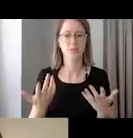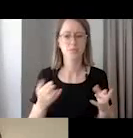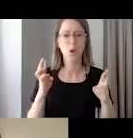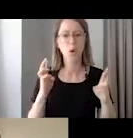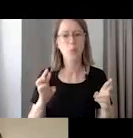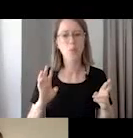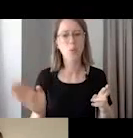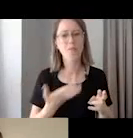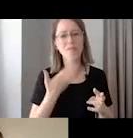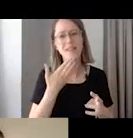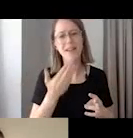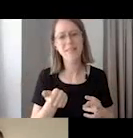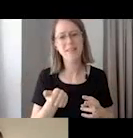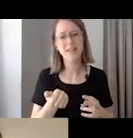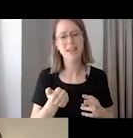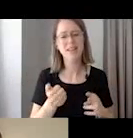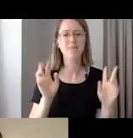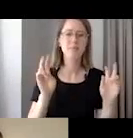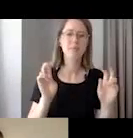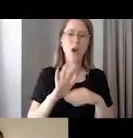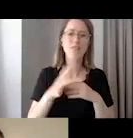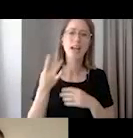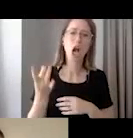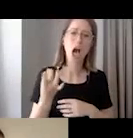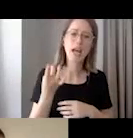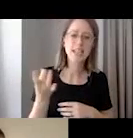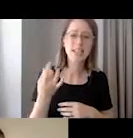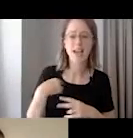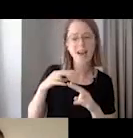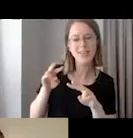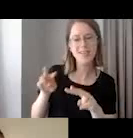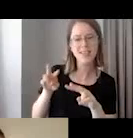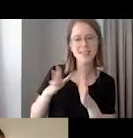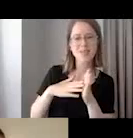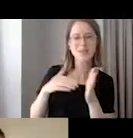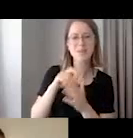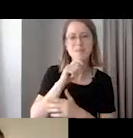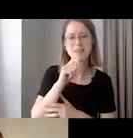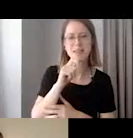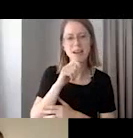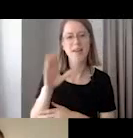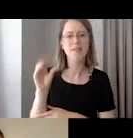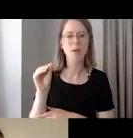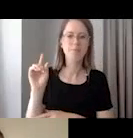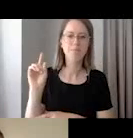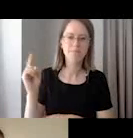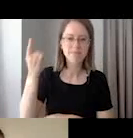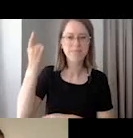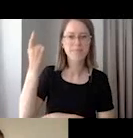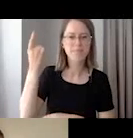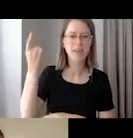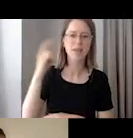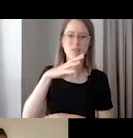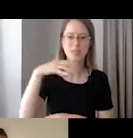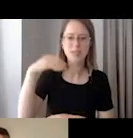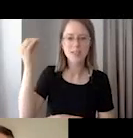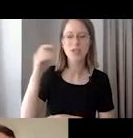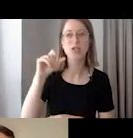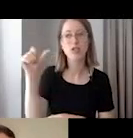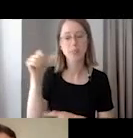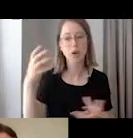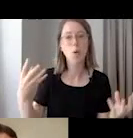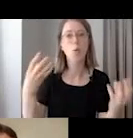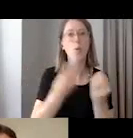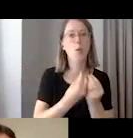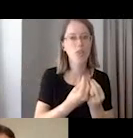lovely slogans about kindness that I see in the New Zealand media from Jacinda Ardern, that will be accompanied by some